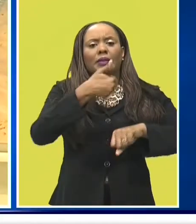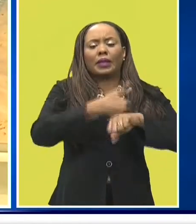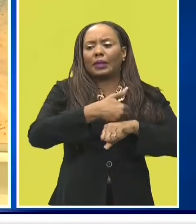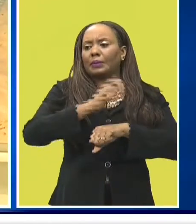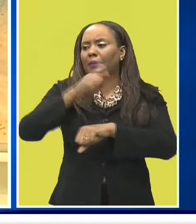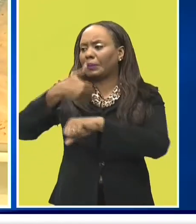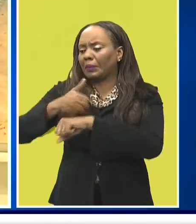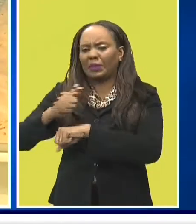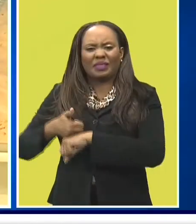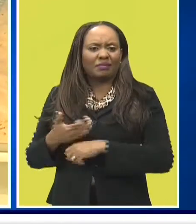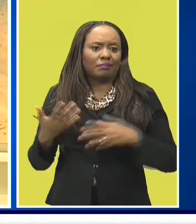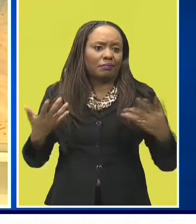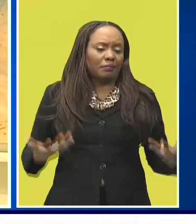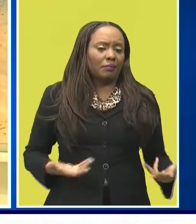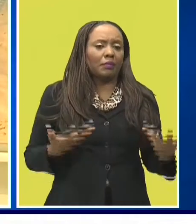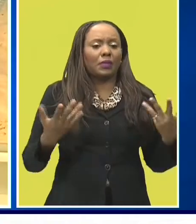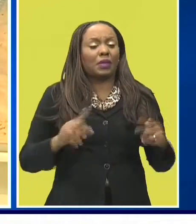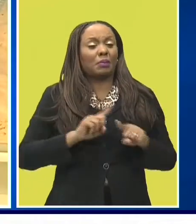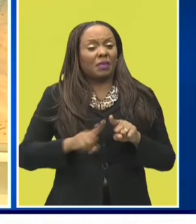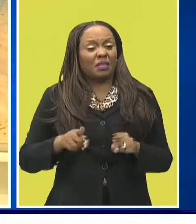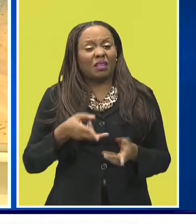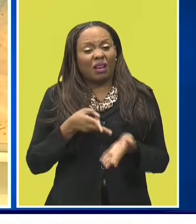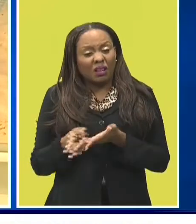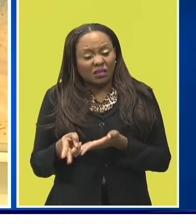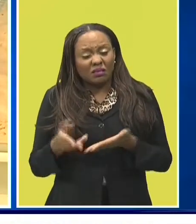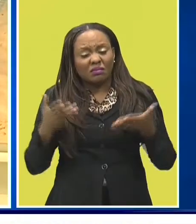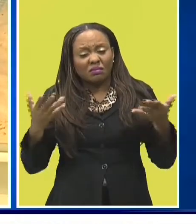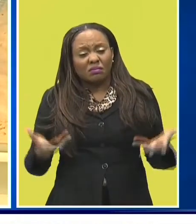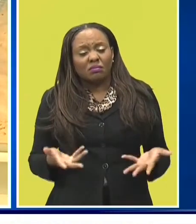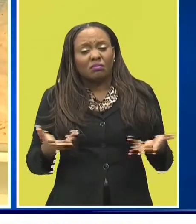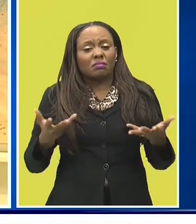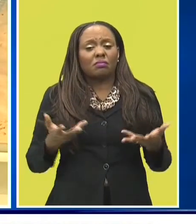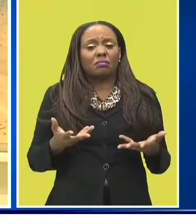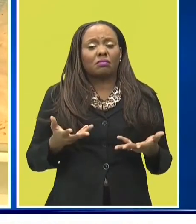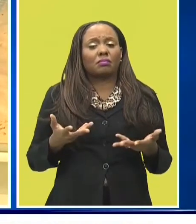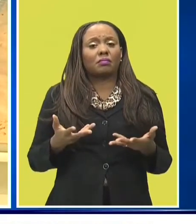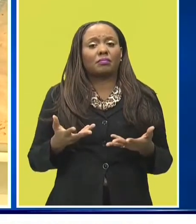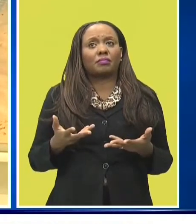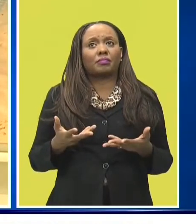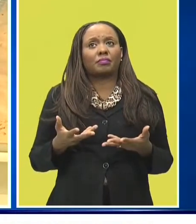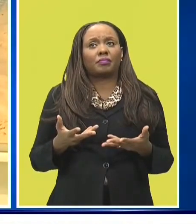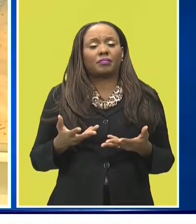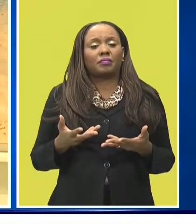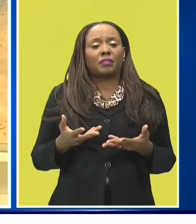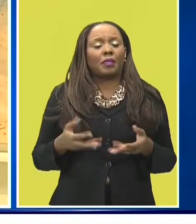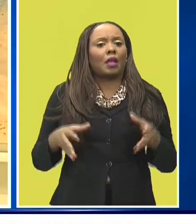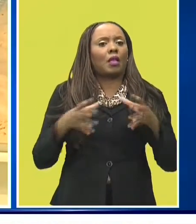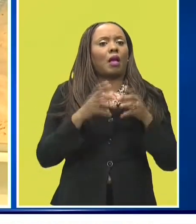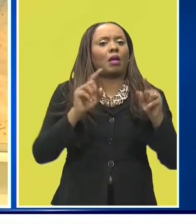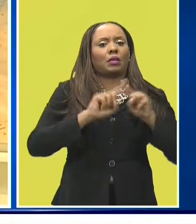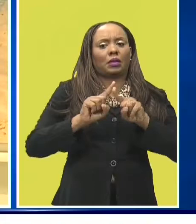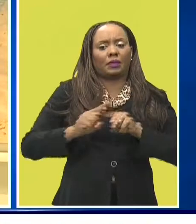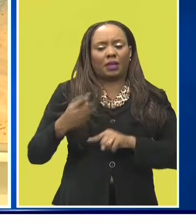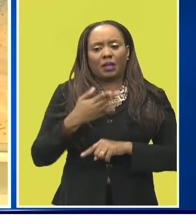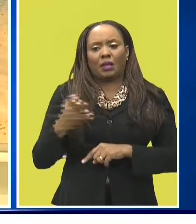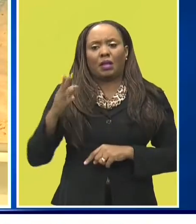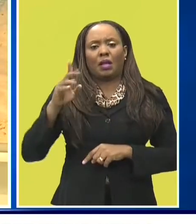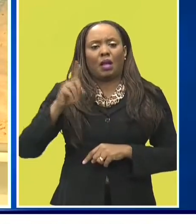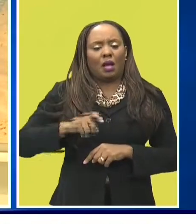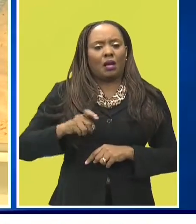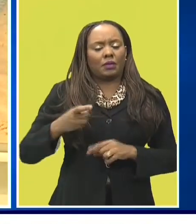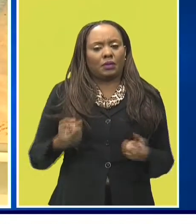done. But the truth of the matter is that there's a lot of deconstructing that we have to do in terms